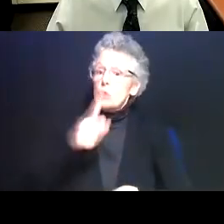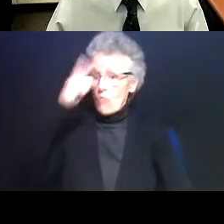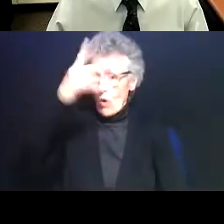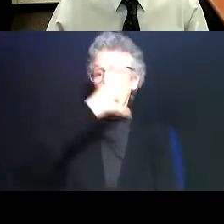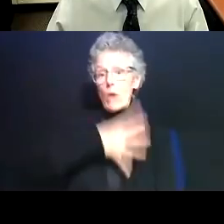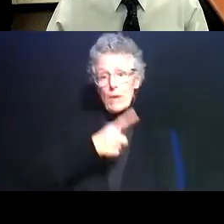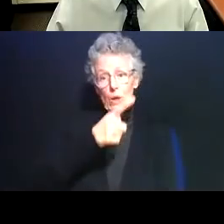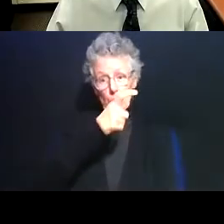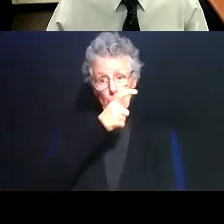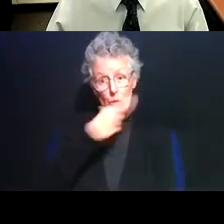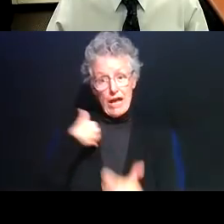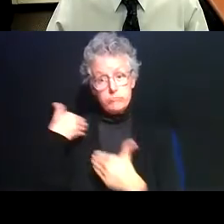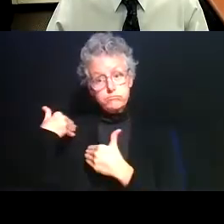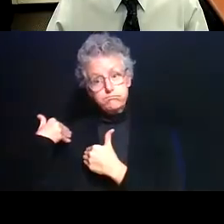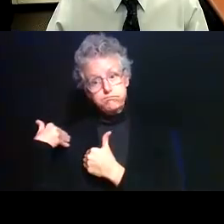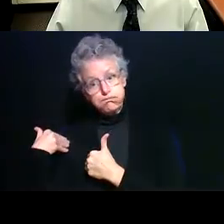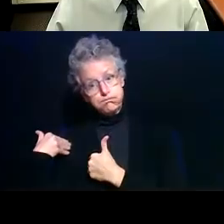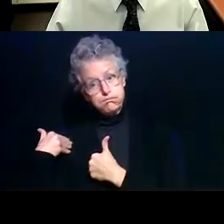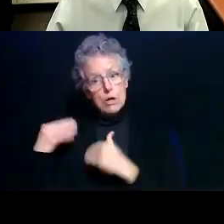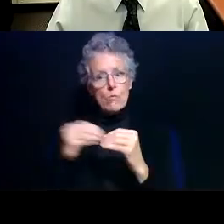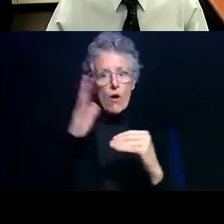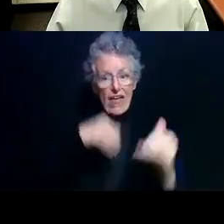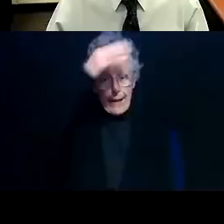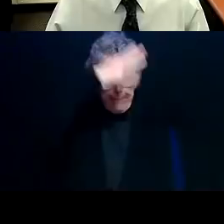who are bearing a larger burden than men.